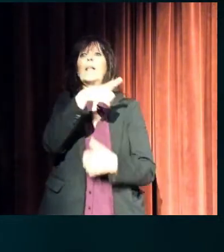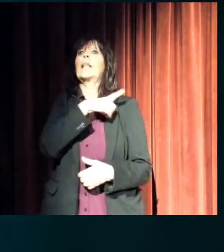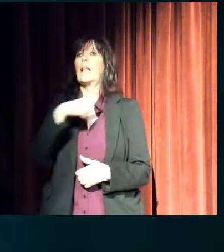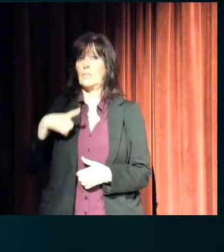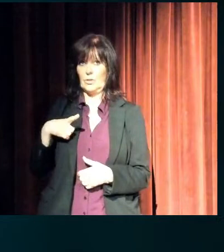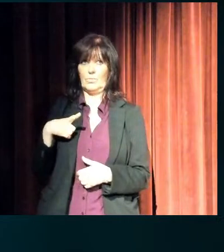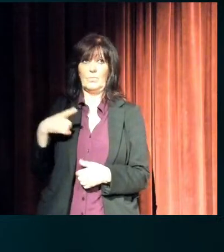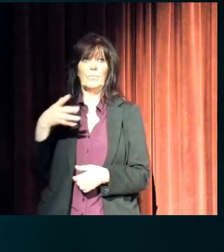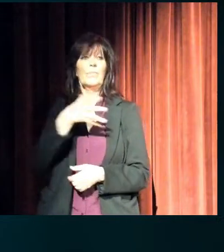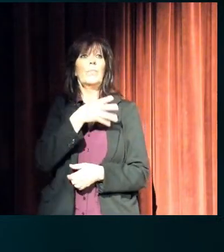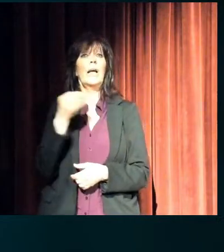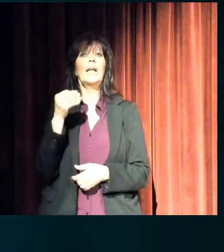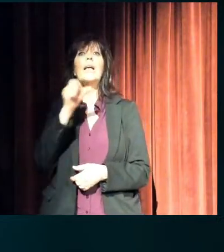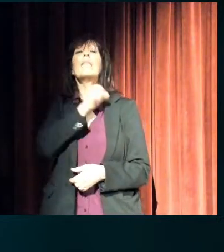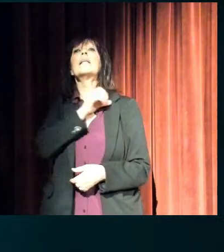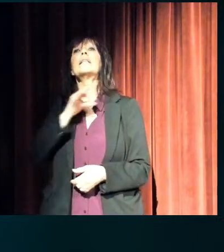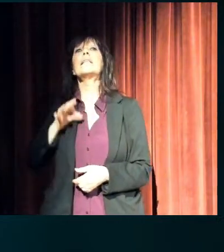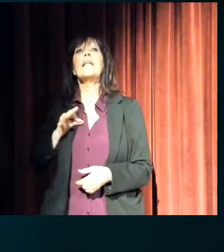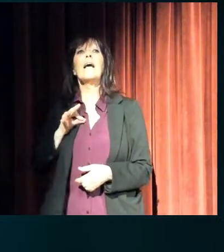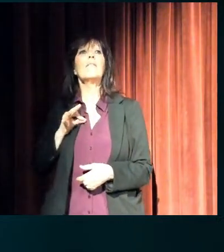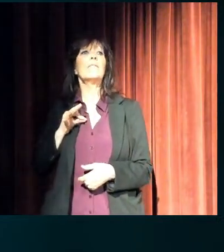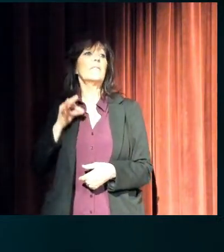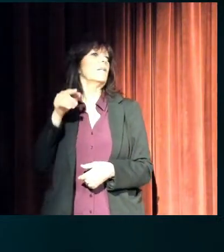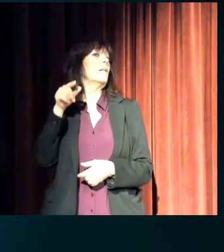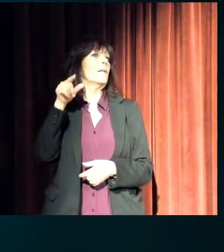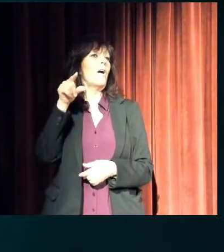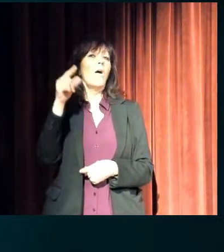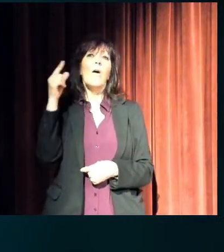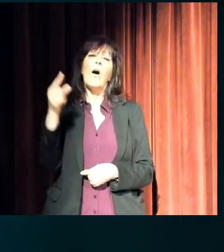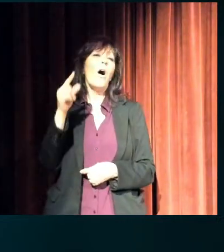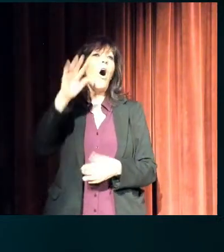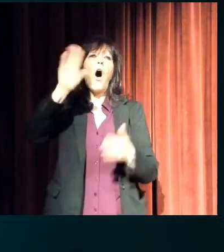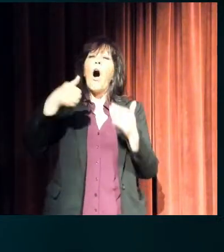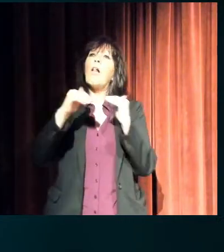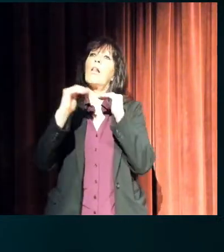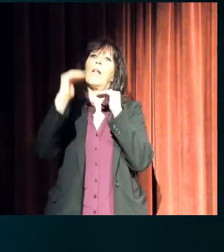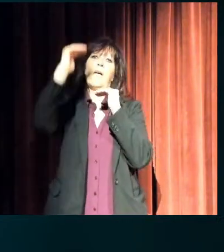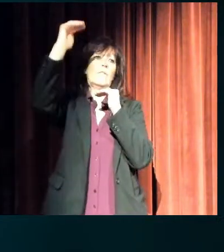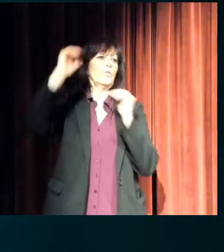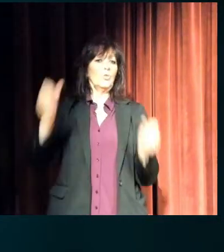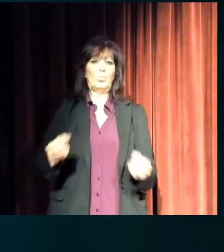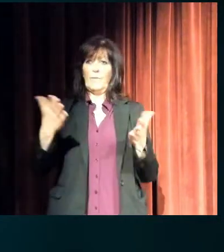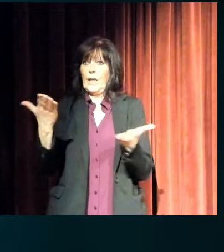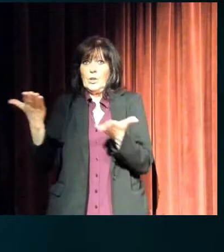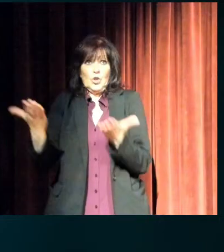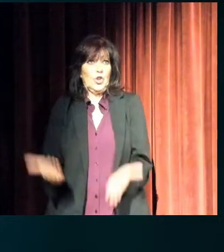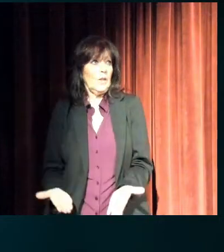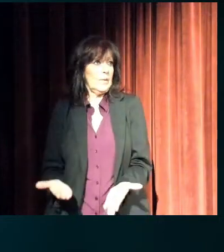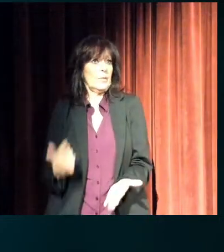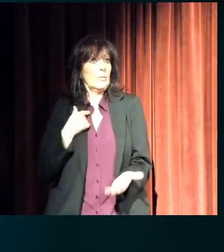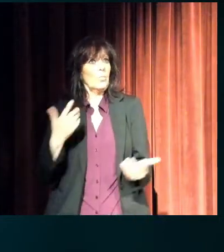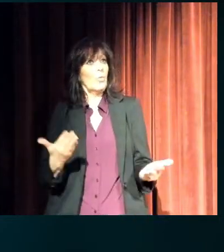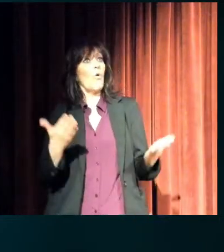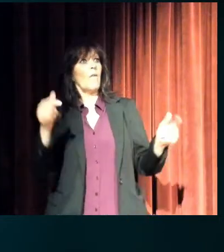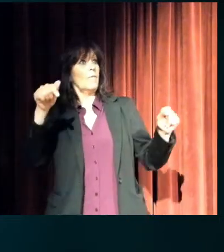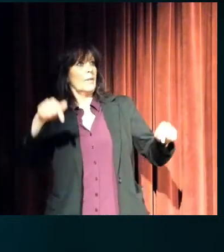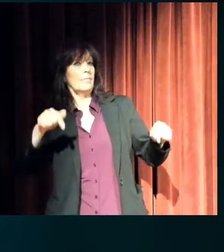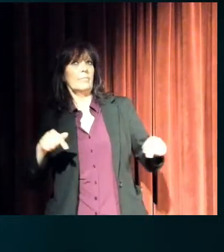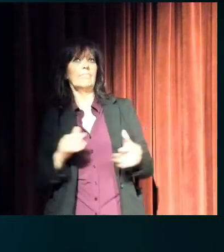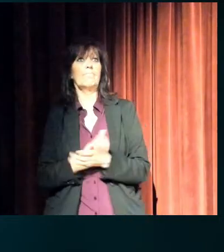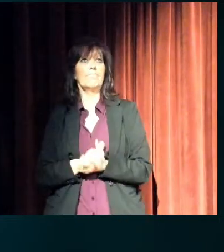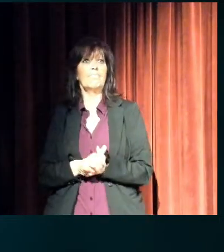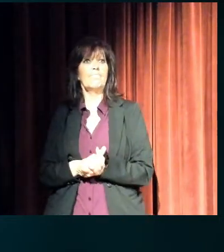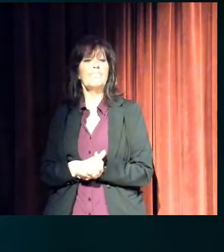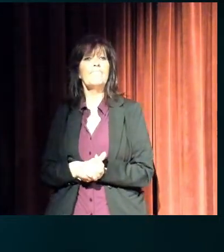legislature, and the staff at all levels of county government that help us provide all of the services that we offer to the communities of Erie